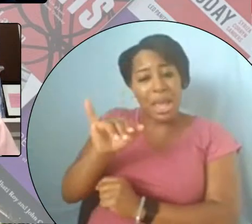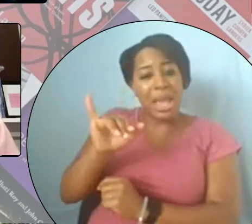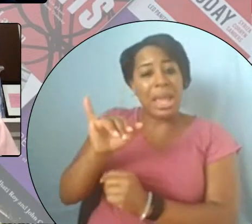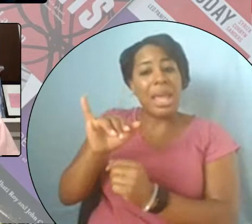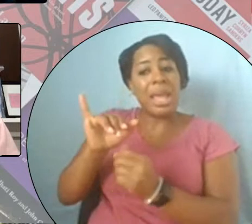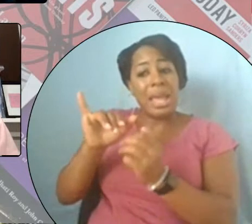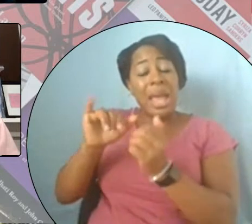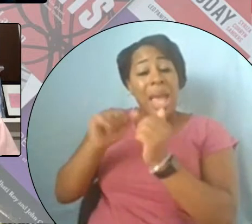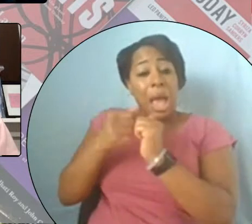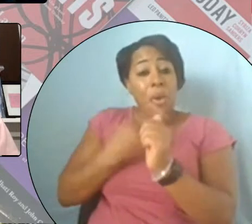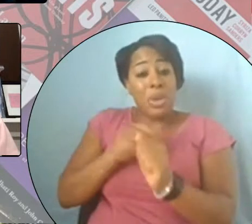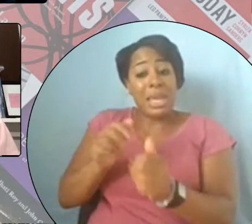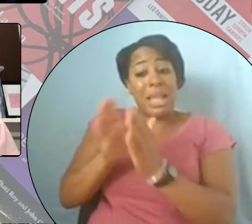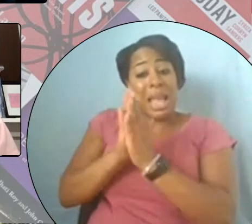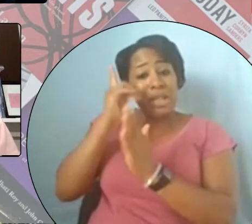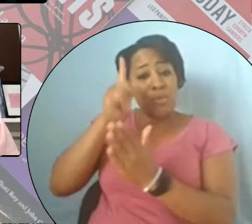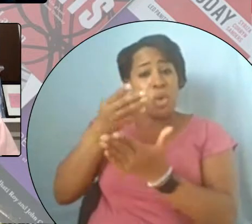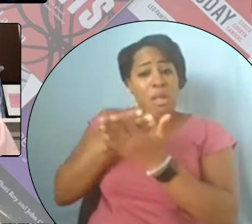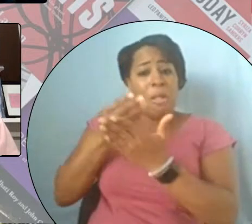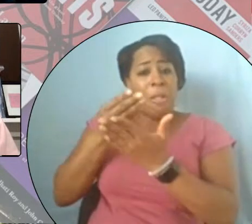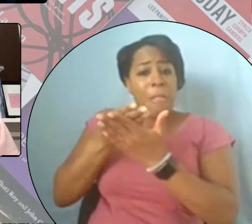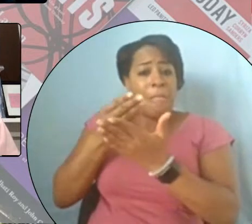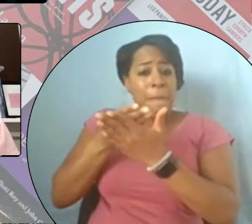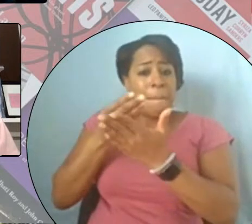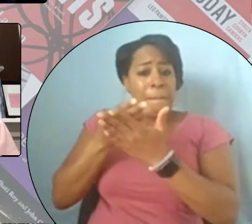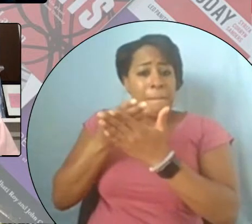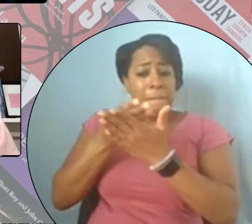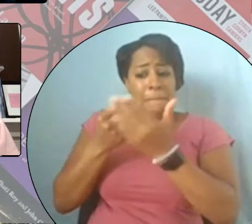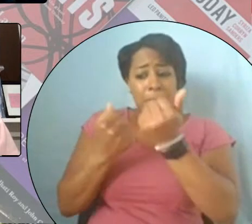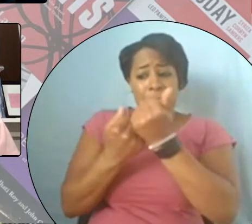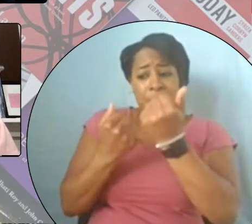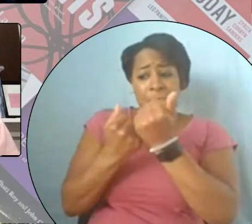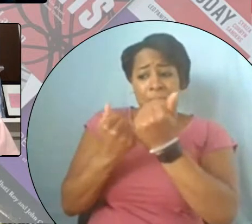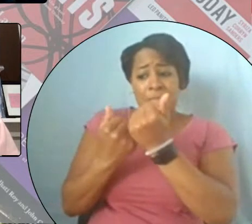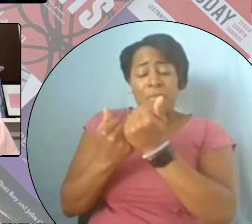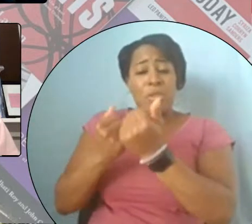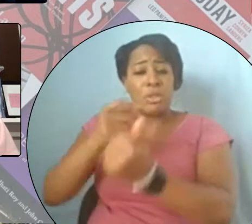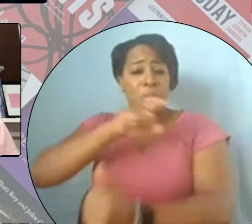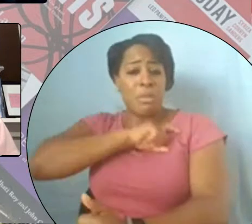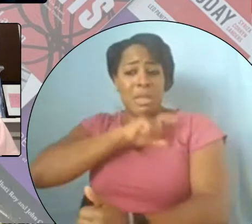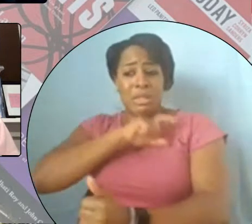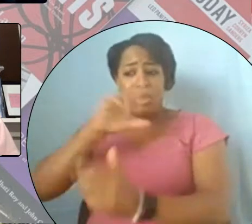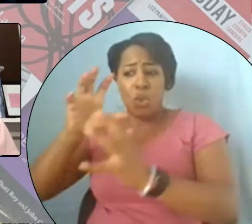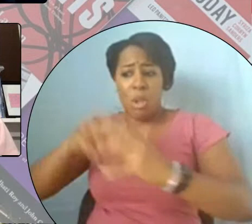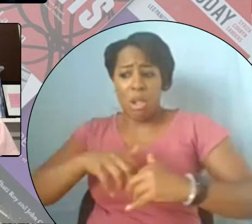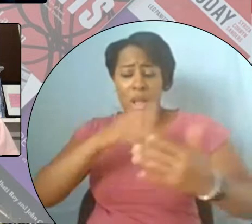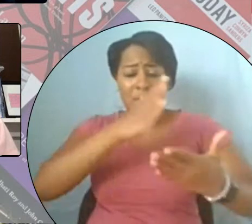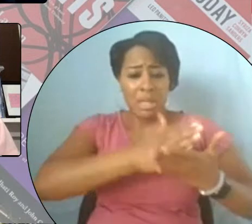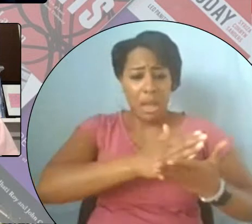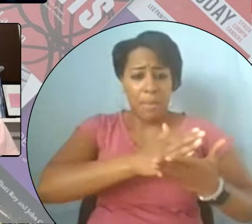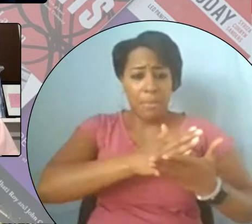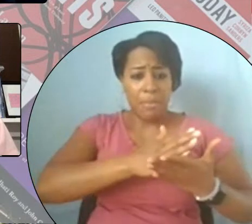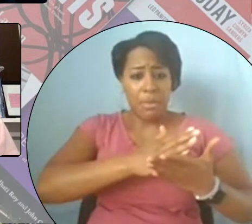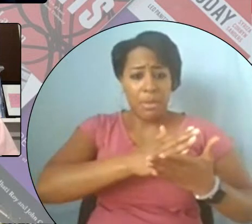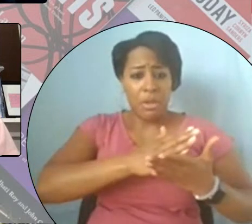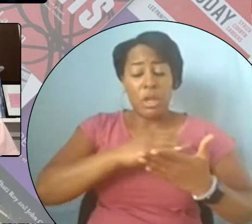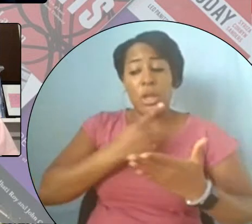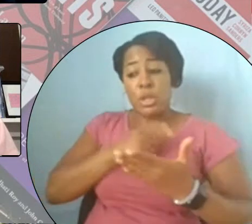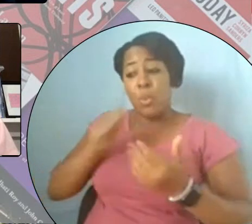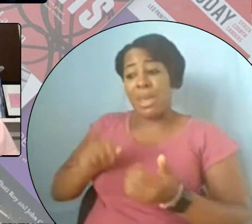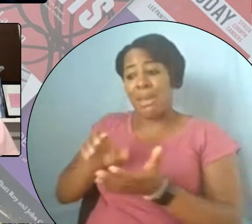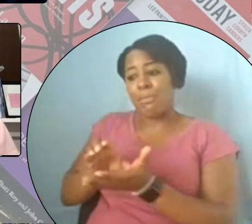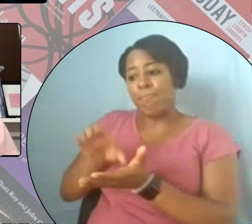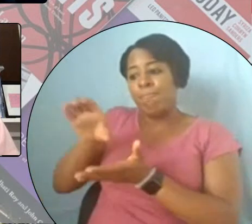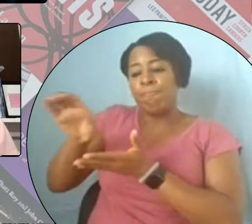to fund the kinds of prison programs that we need on the inside, right? That we can defund police in order to fund the